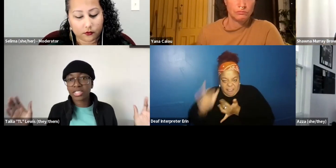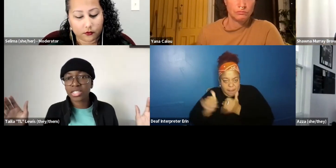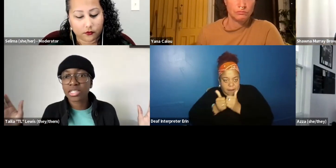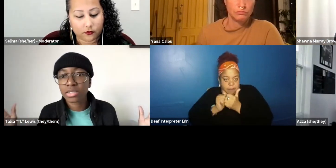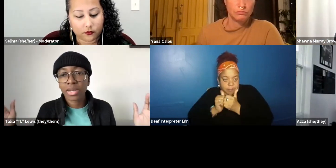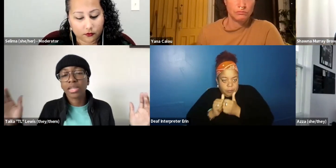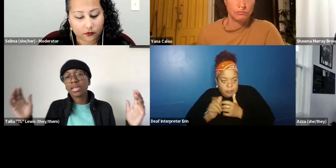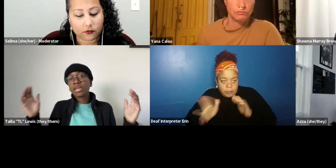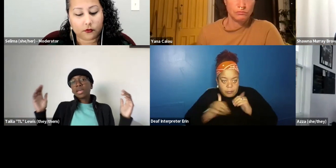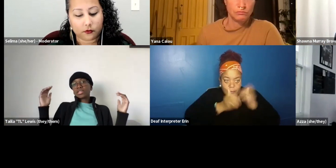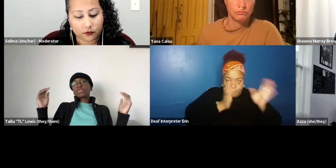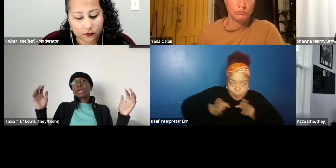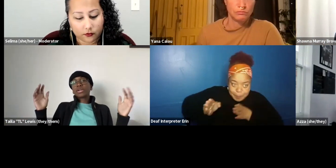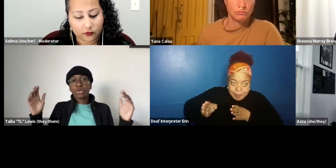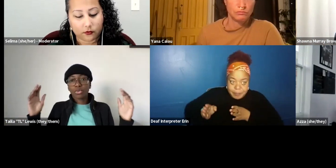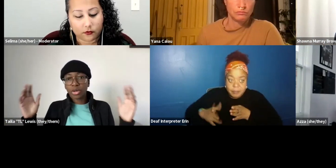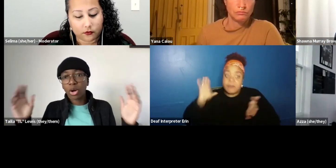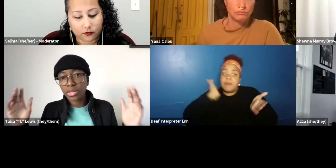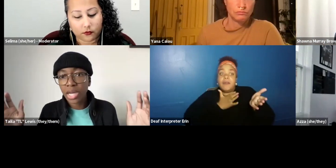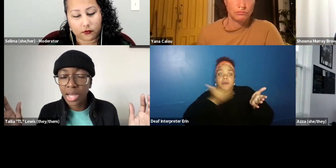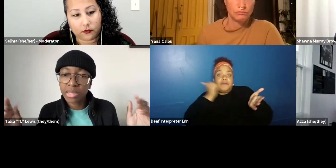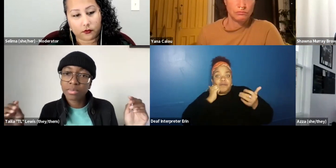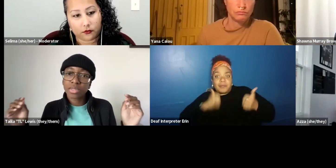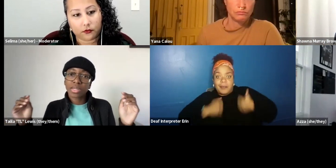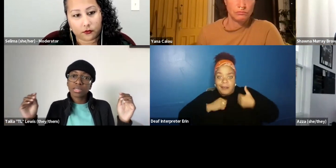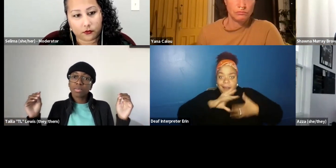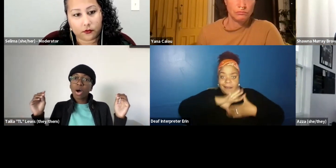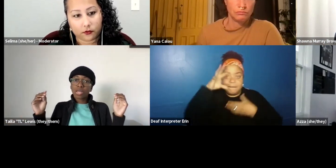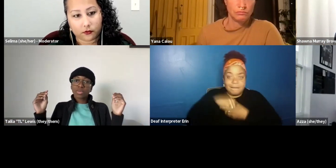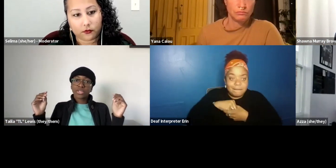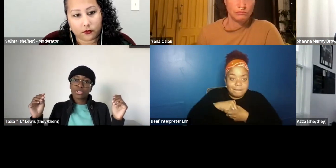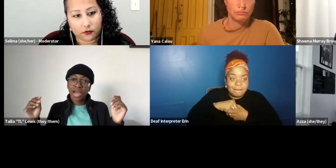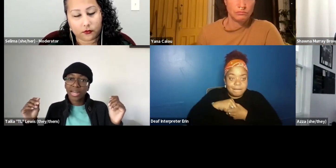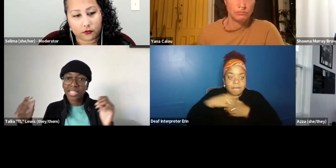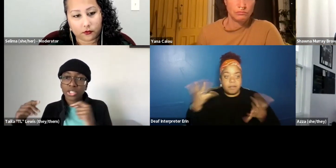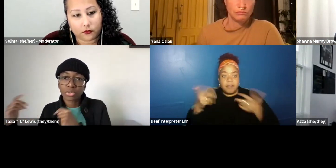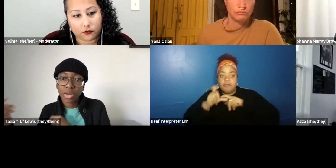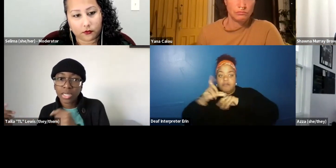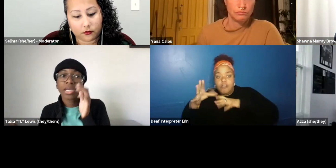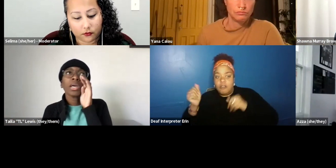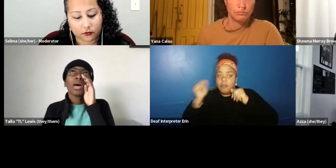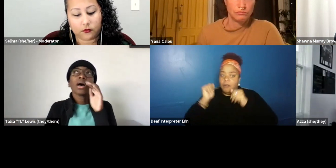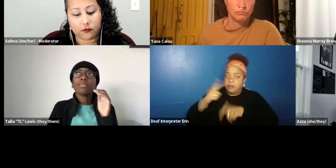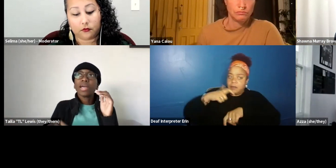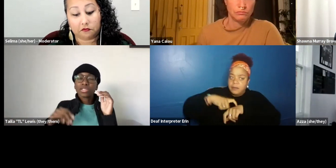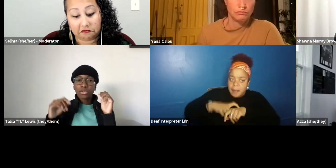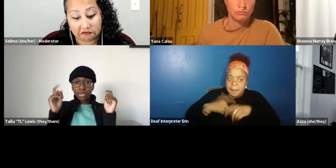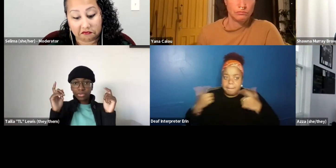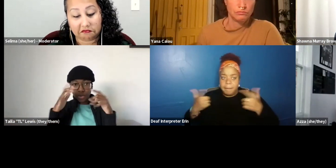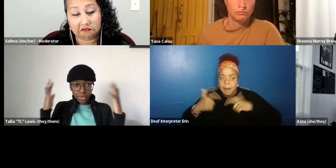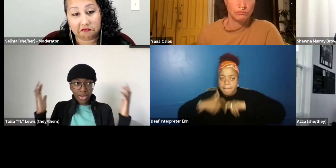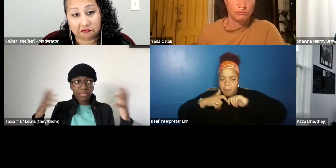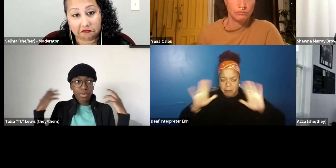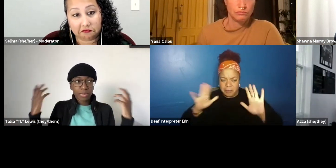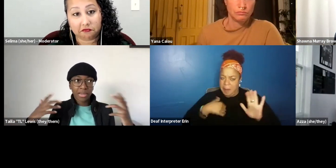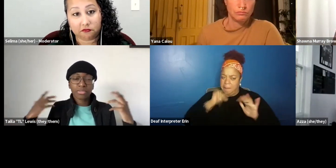general existence, right? Like as a runner, you're a runner all the time. It doesn't pause because you're not actually running. And so